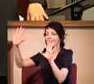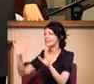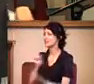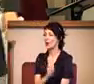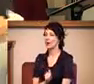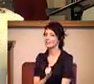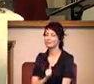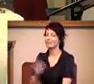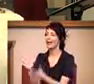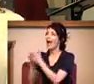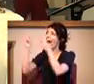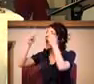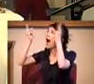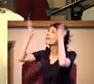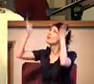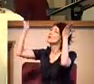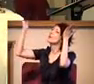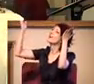Hallelujah.